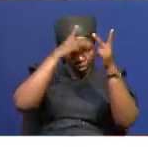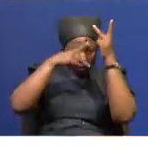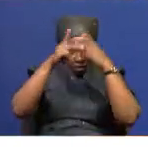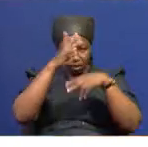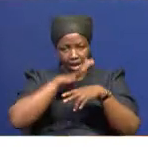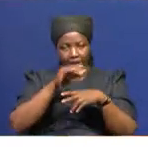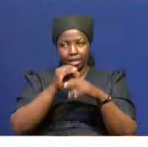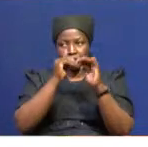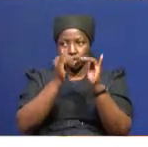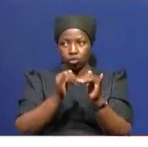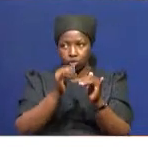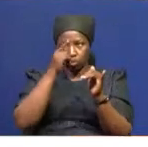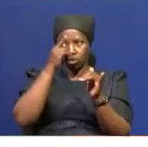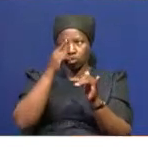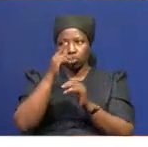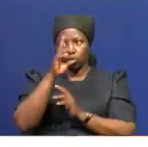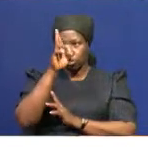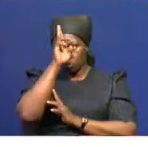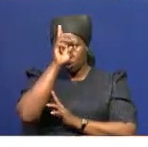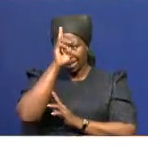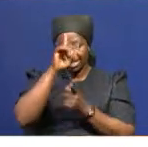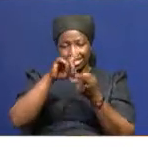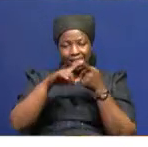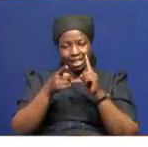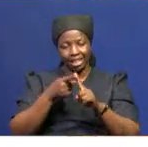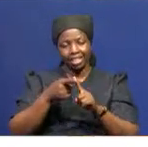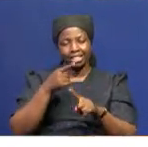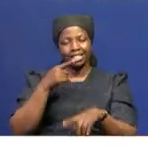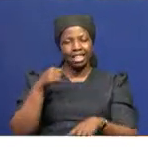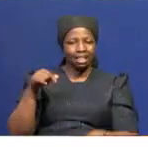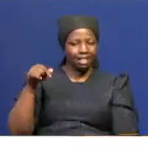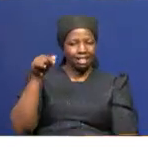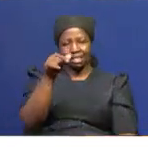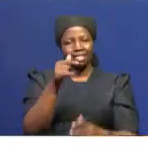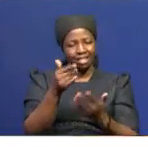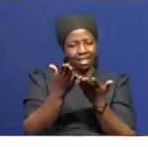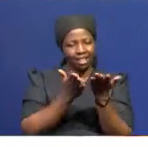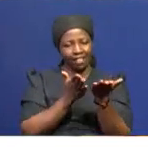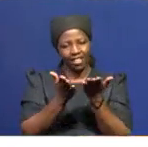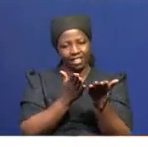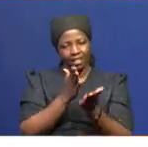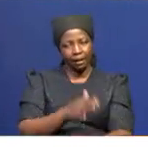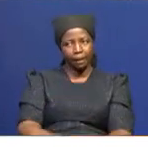modern policing standards throughout the service.